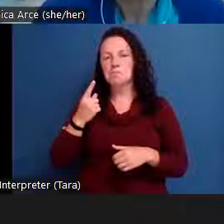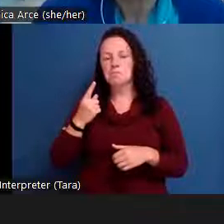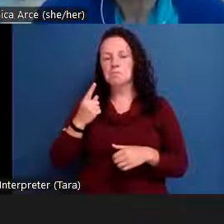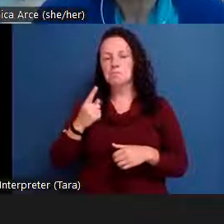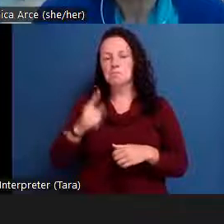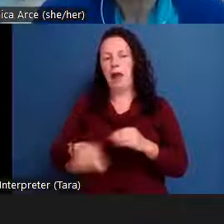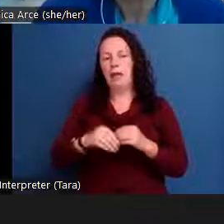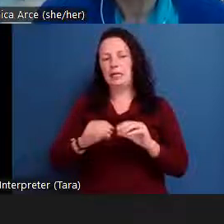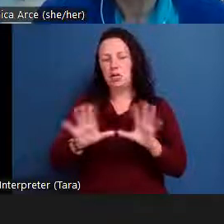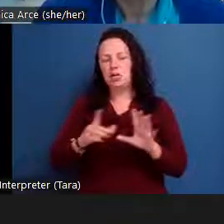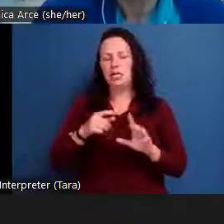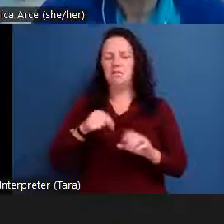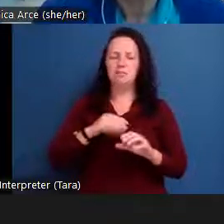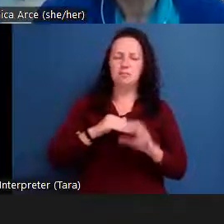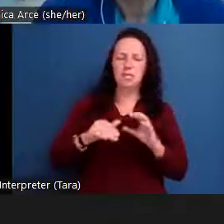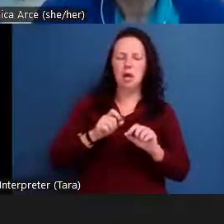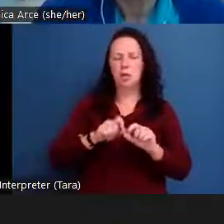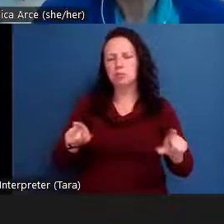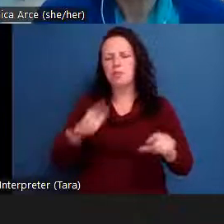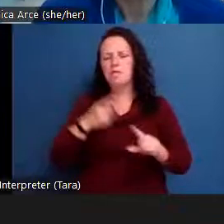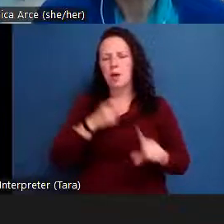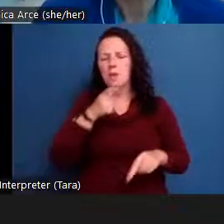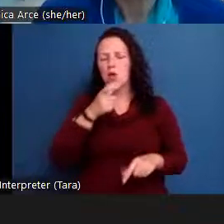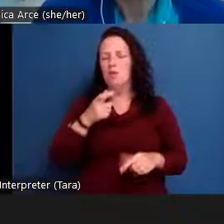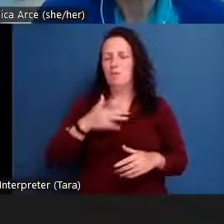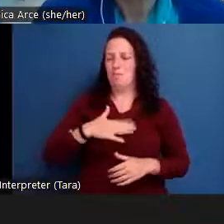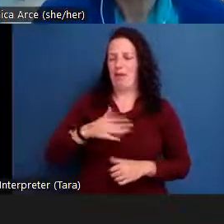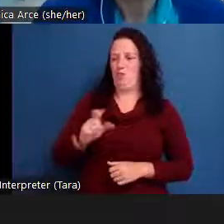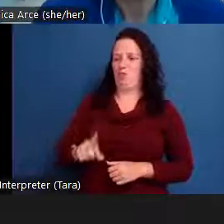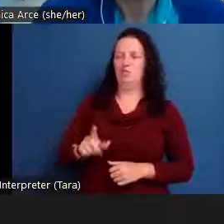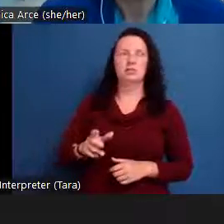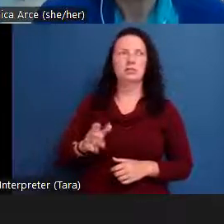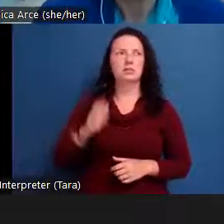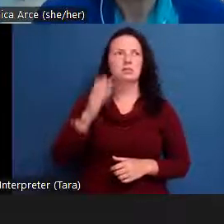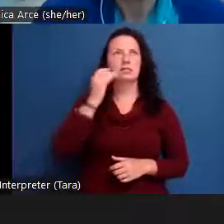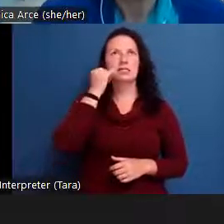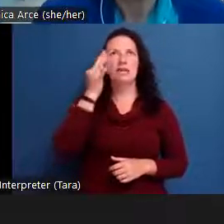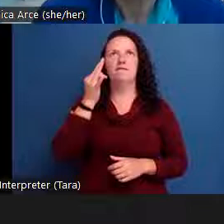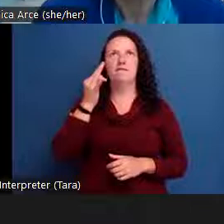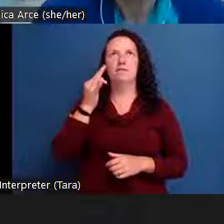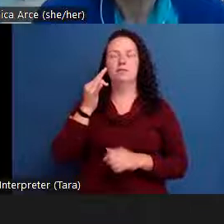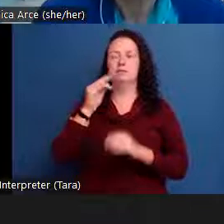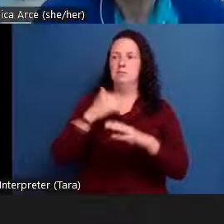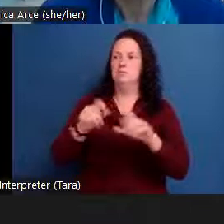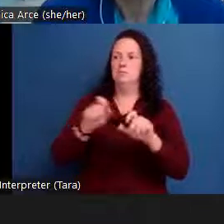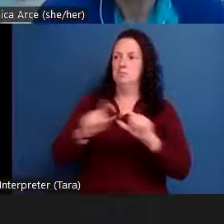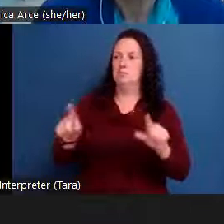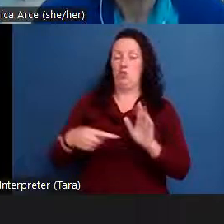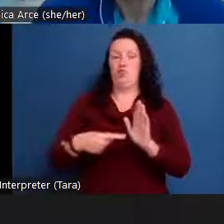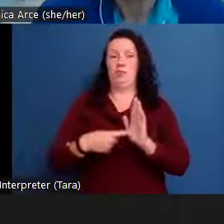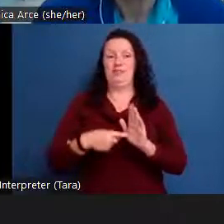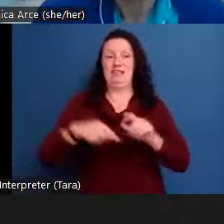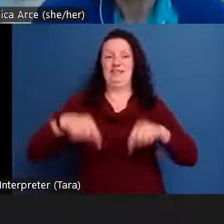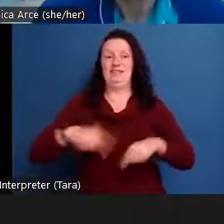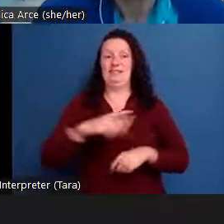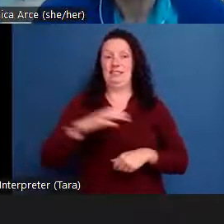my question is that when communication goes out on through on behalf of this commission, it's typically